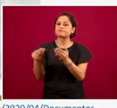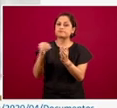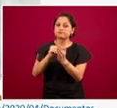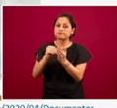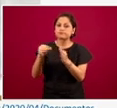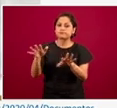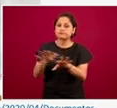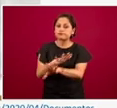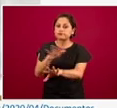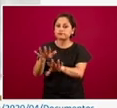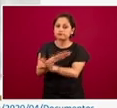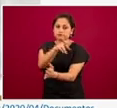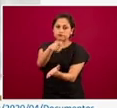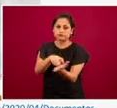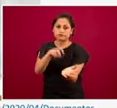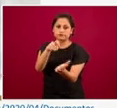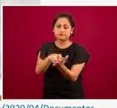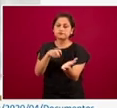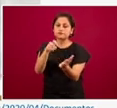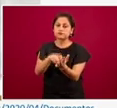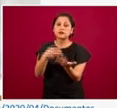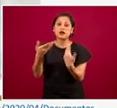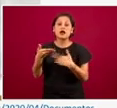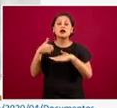created from the epidemiological